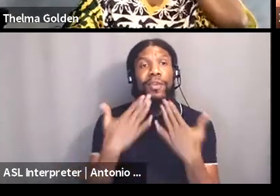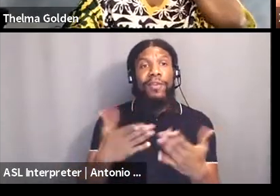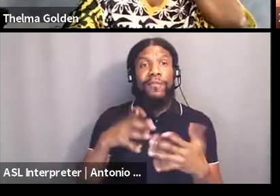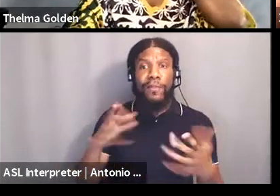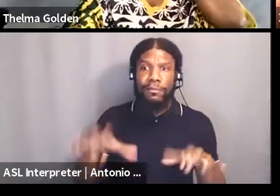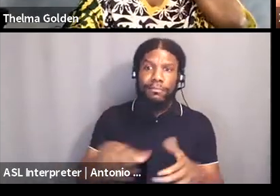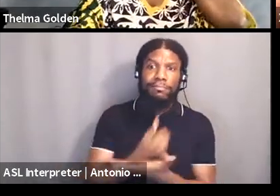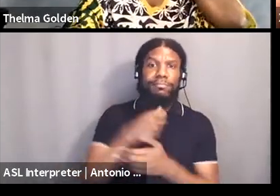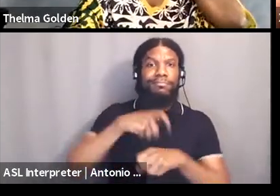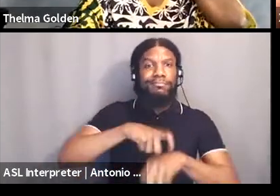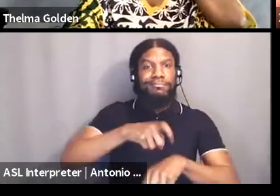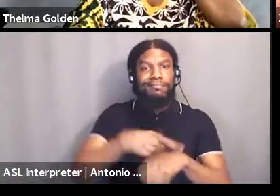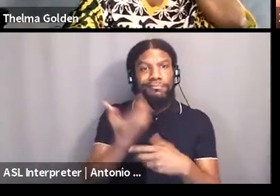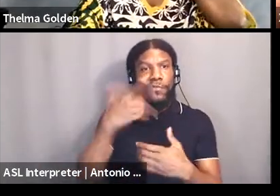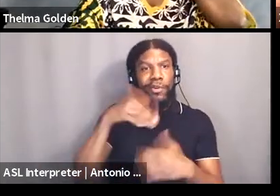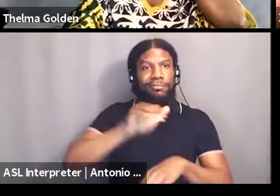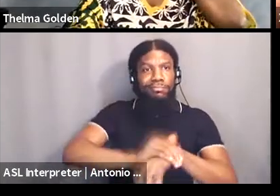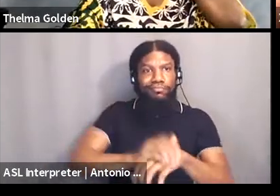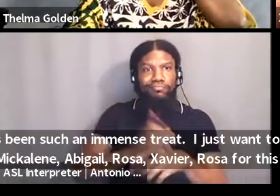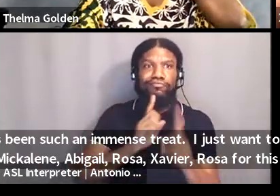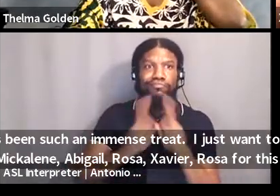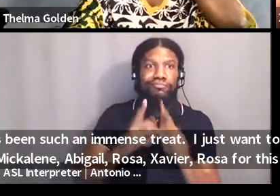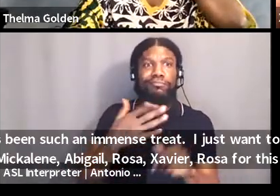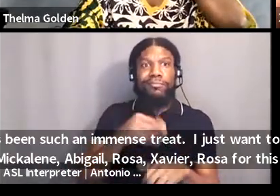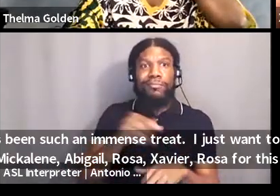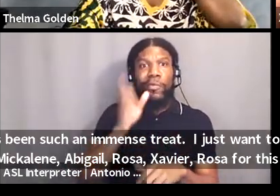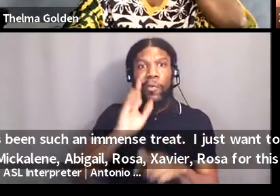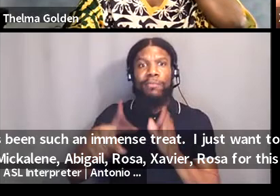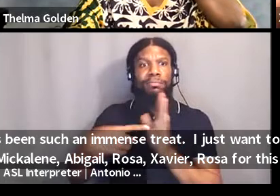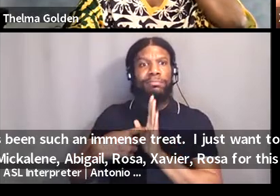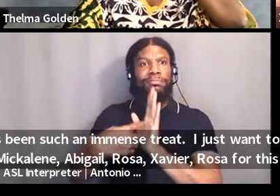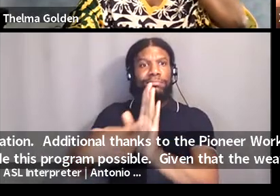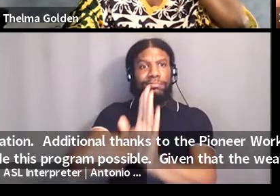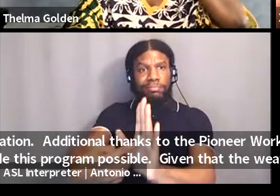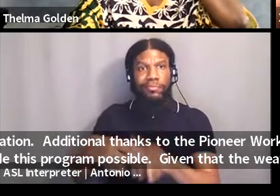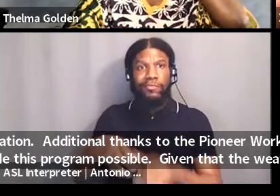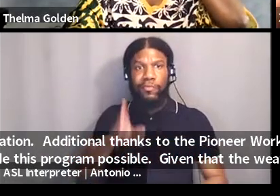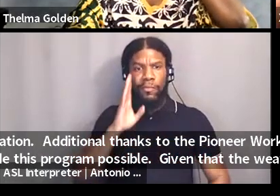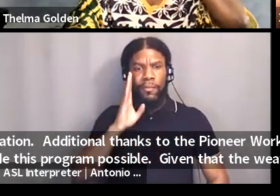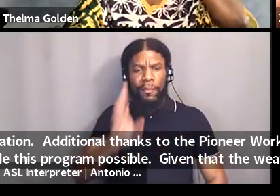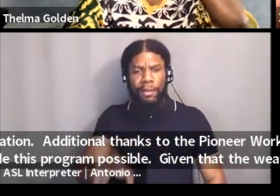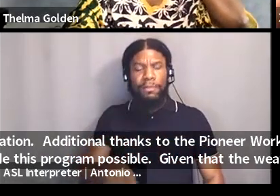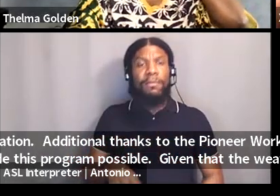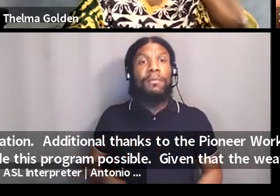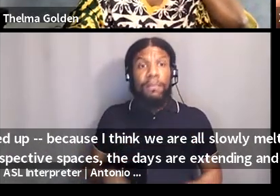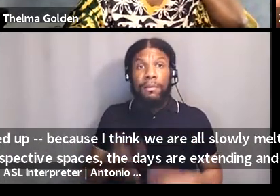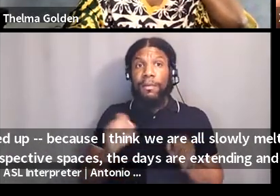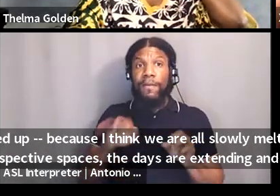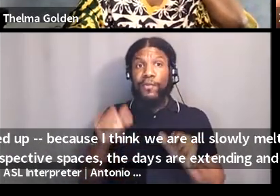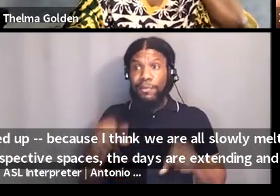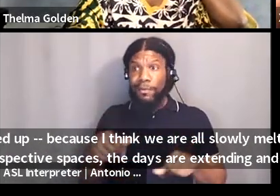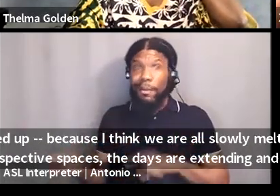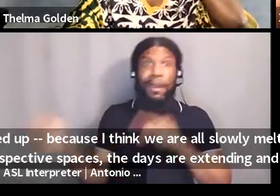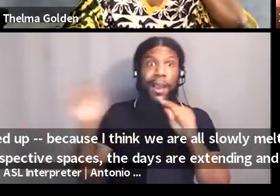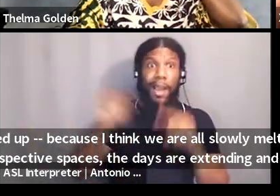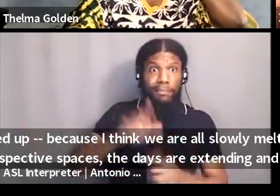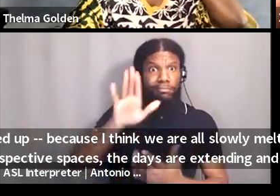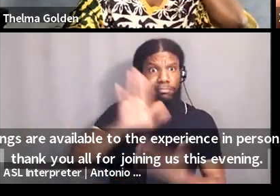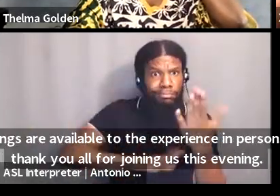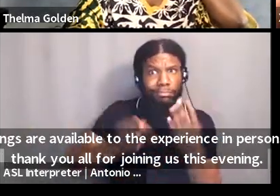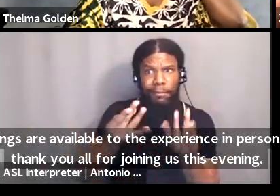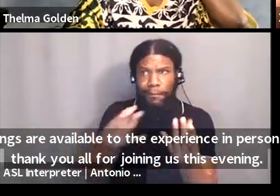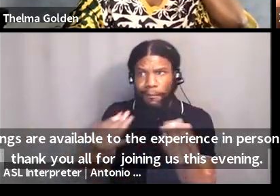June 20th. So if you have the means, transport, and comfortability to make it to Red Hook to witness this incredible exhibition in person, I urge you to.